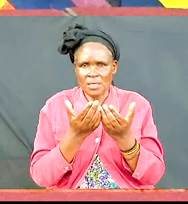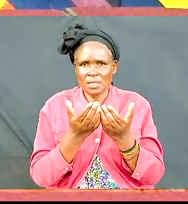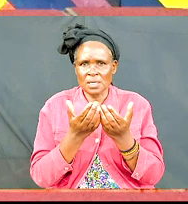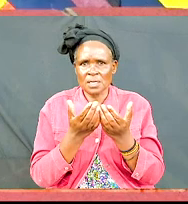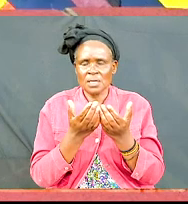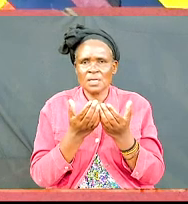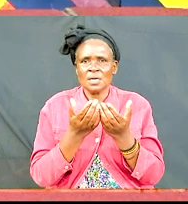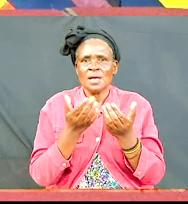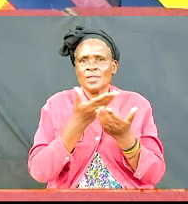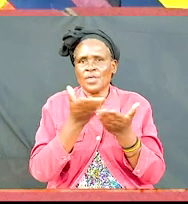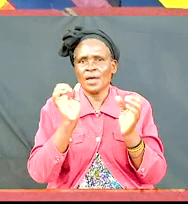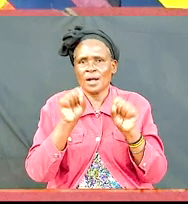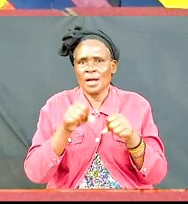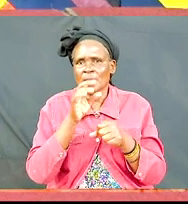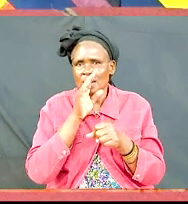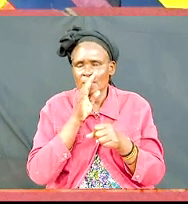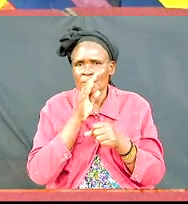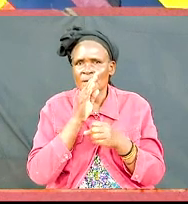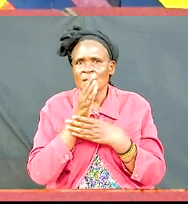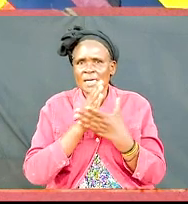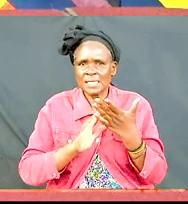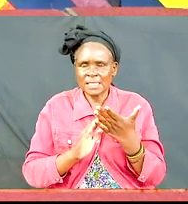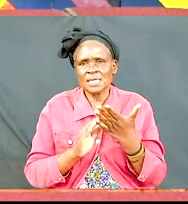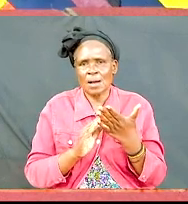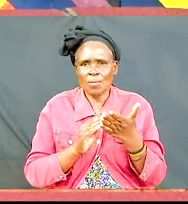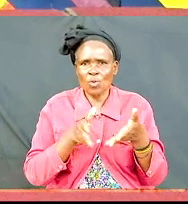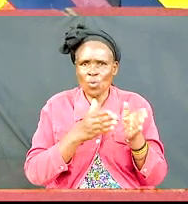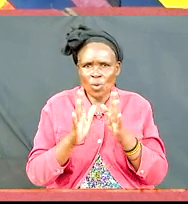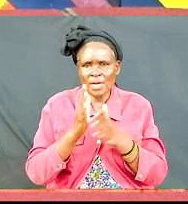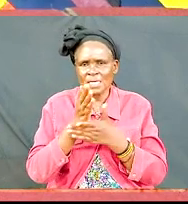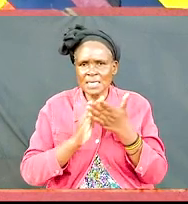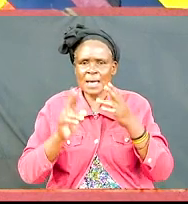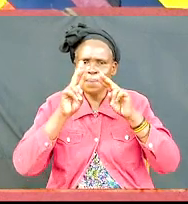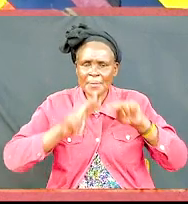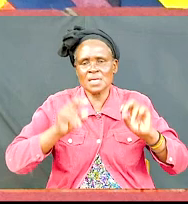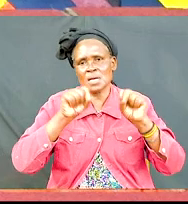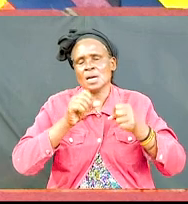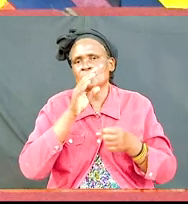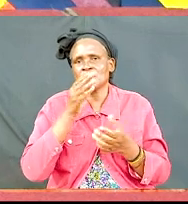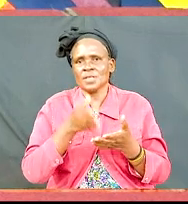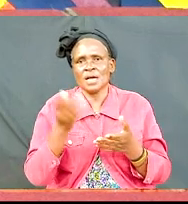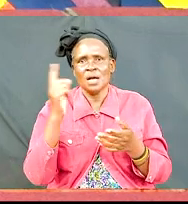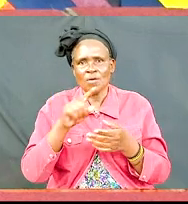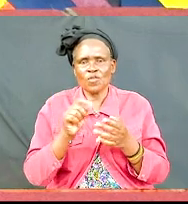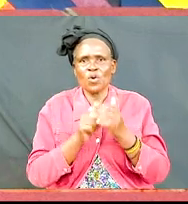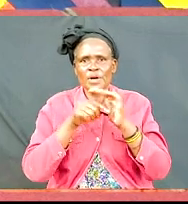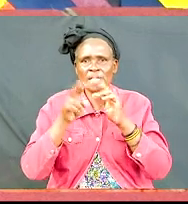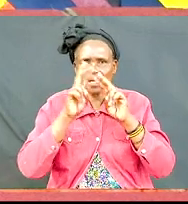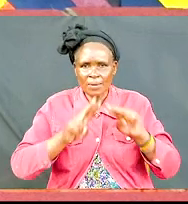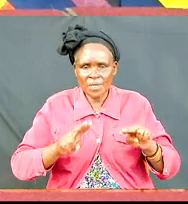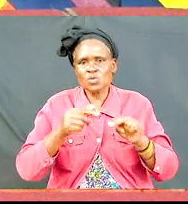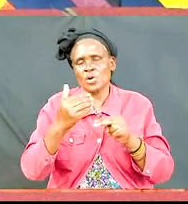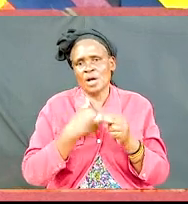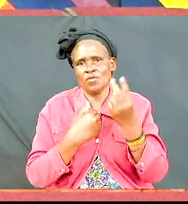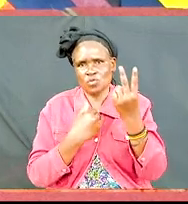there can be some tranquility, there can be some peace. For in peace, there are two